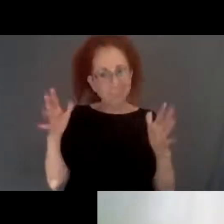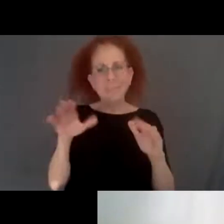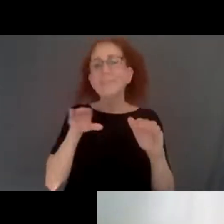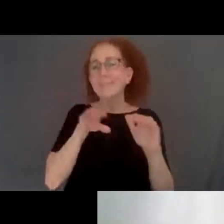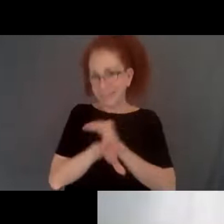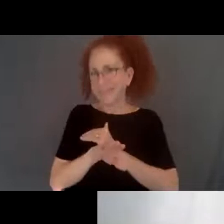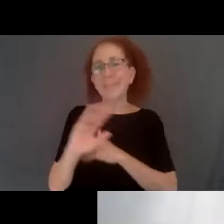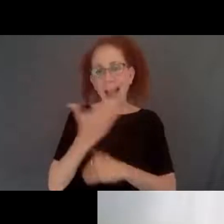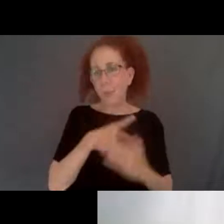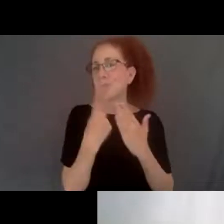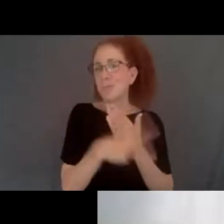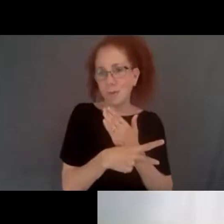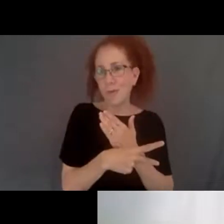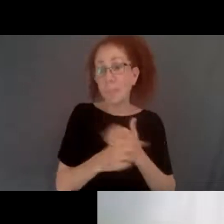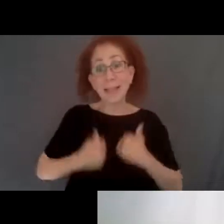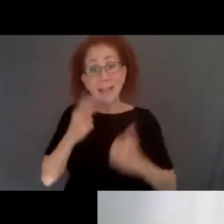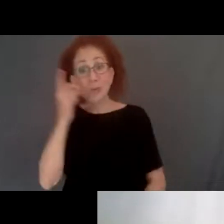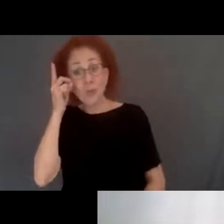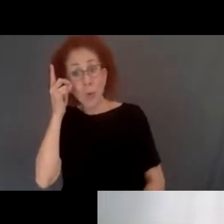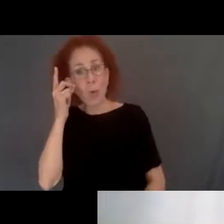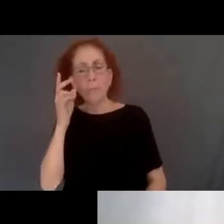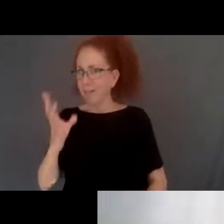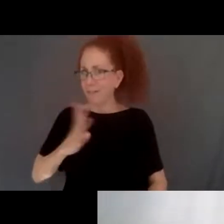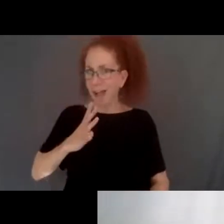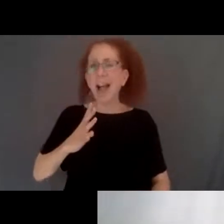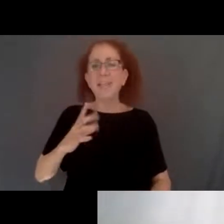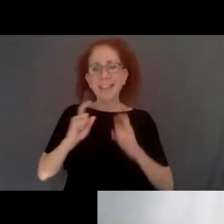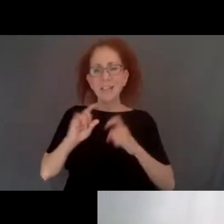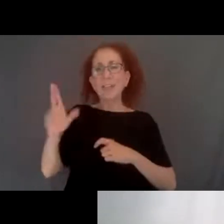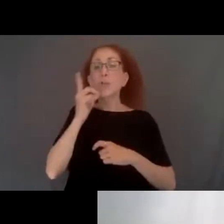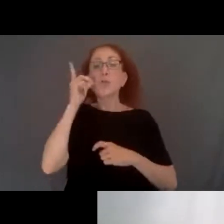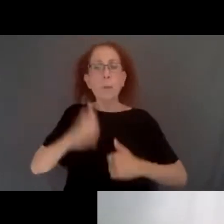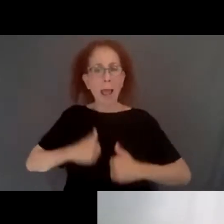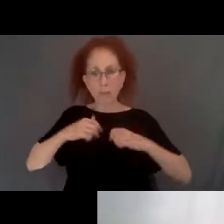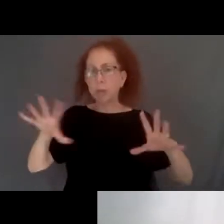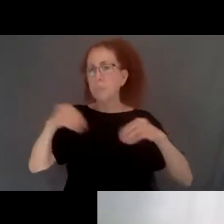dorms. They've just given us their address where they're at.